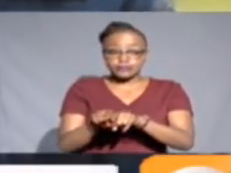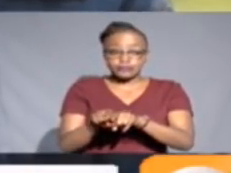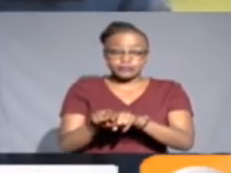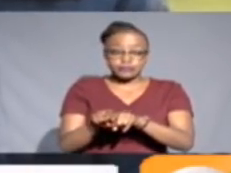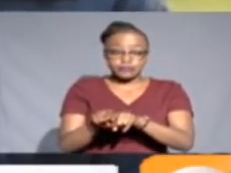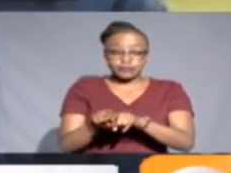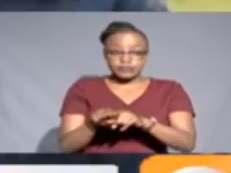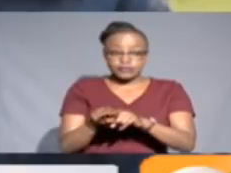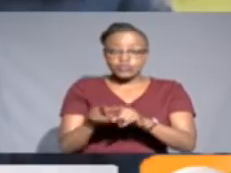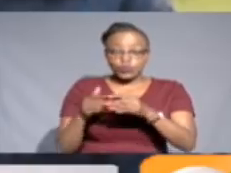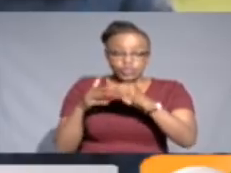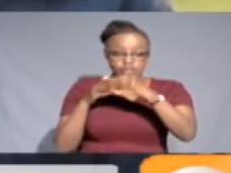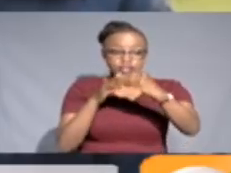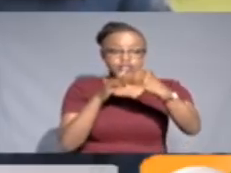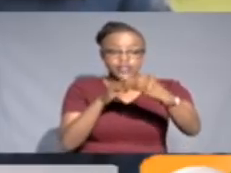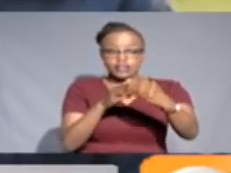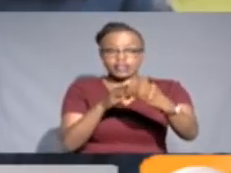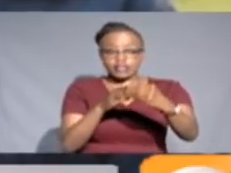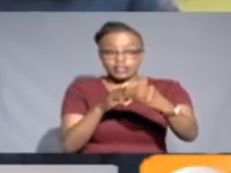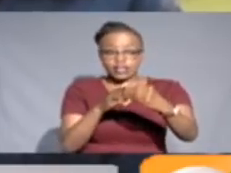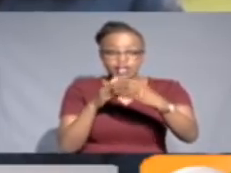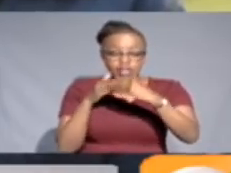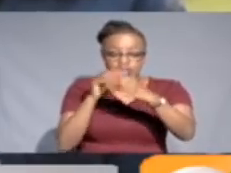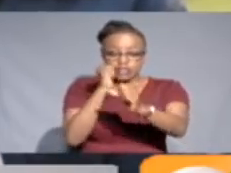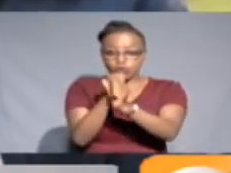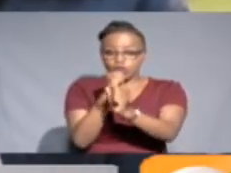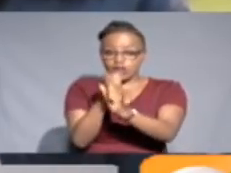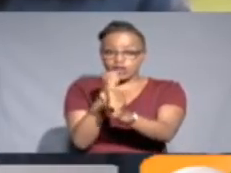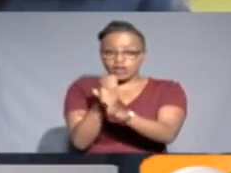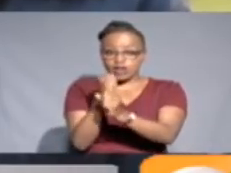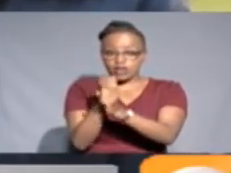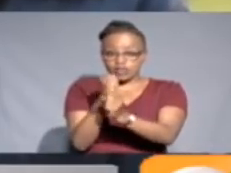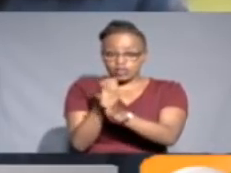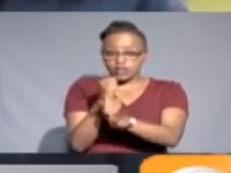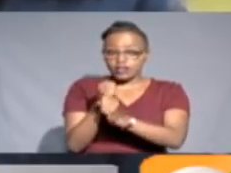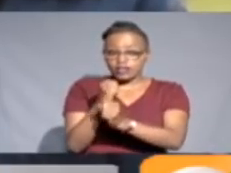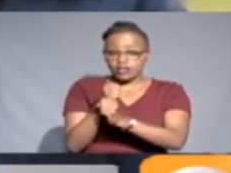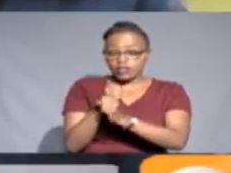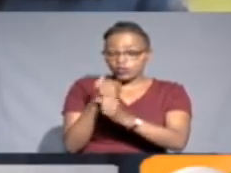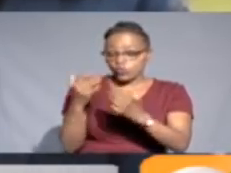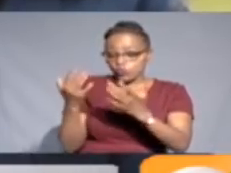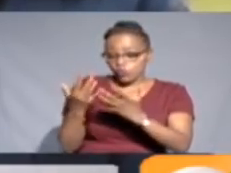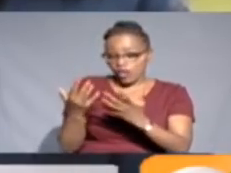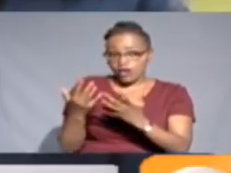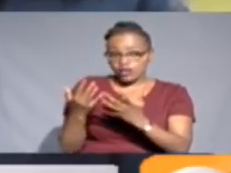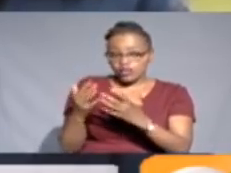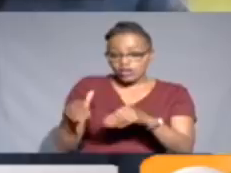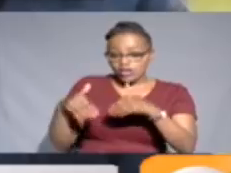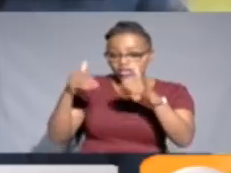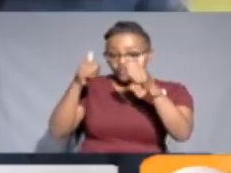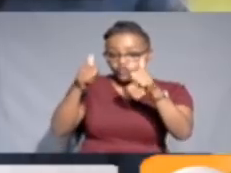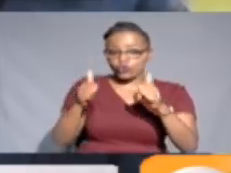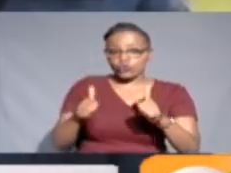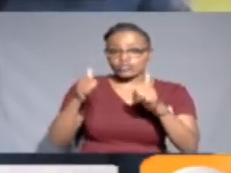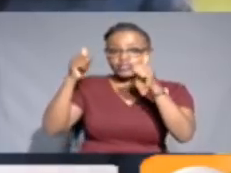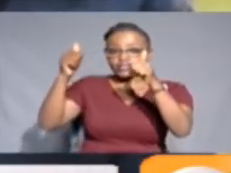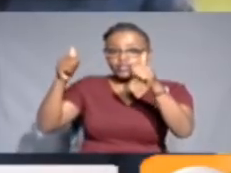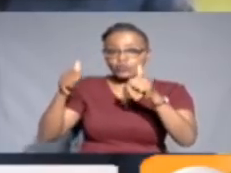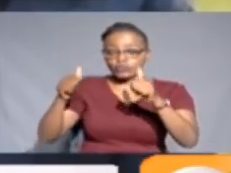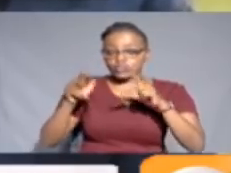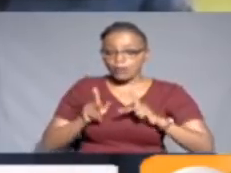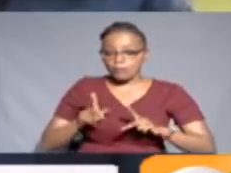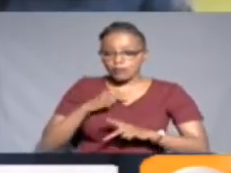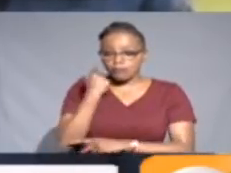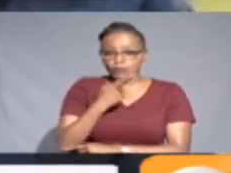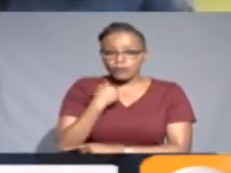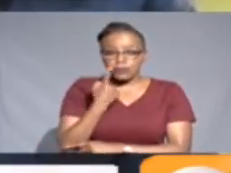to spearhead an exercise where we are going to give notices to people who